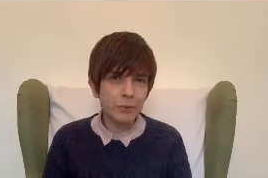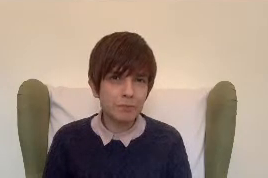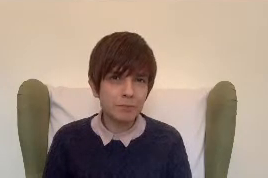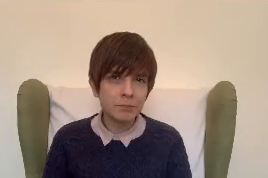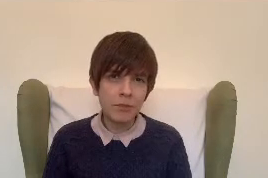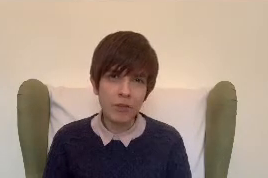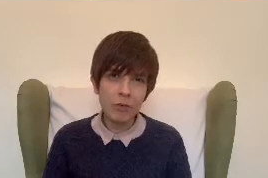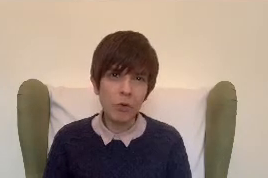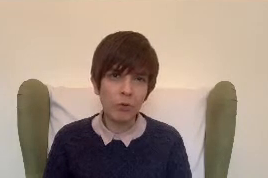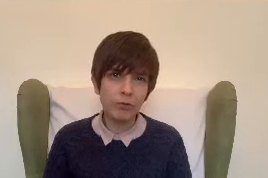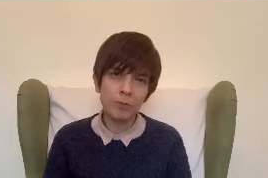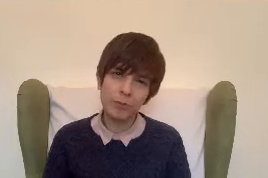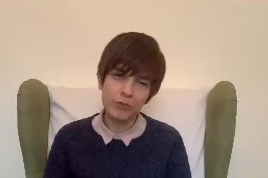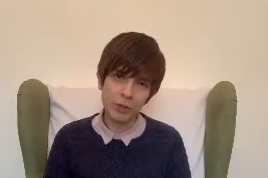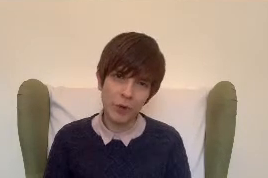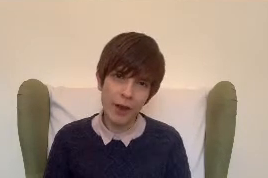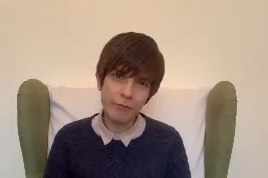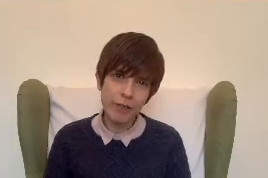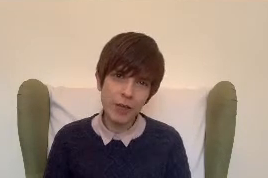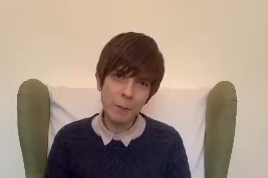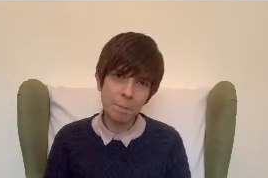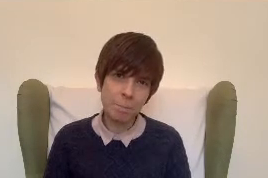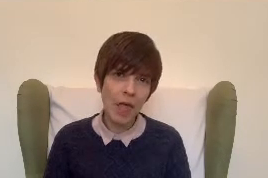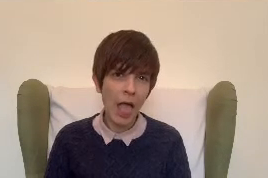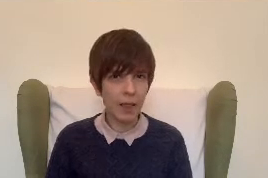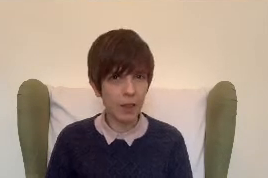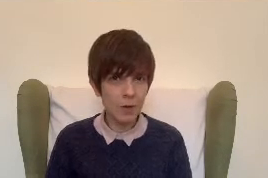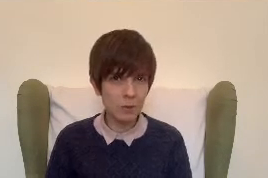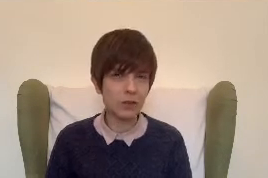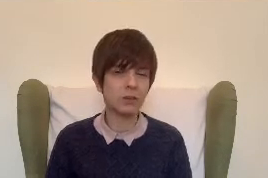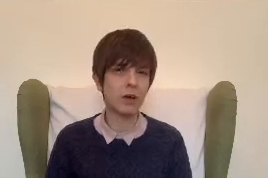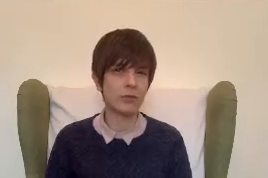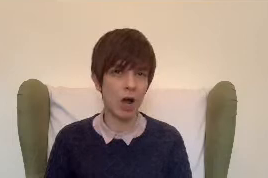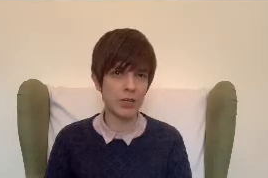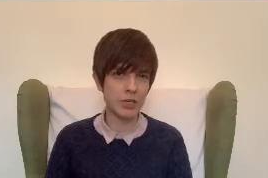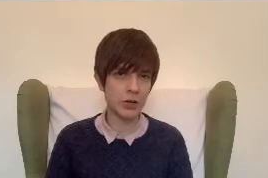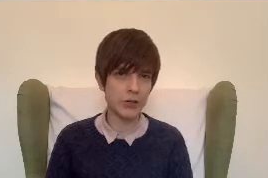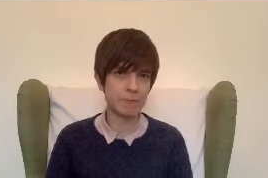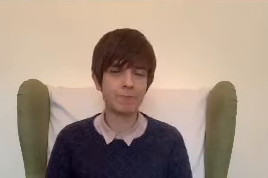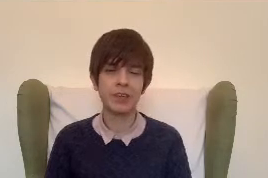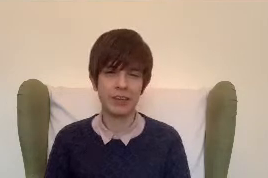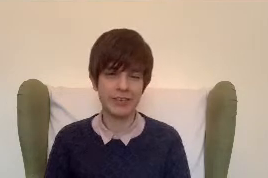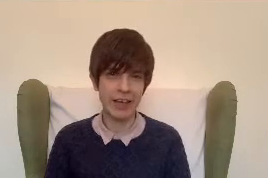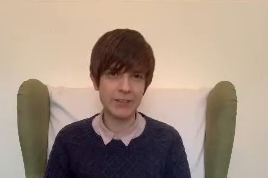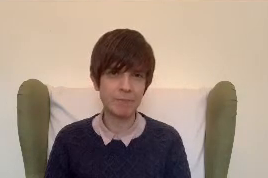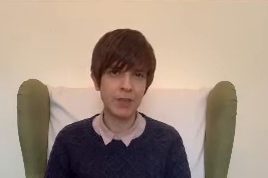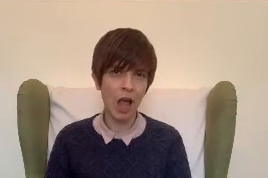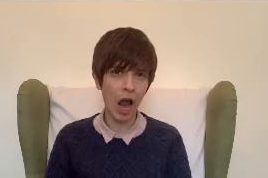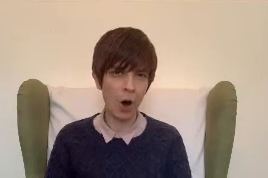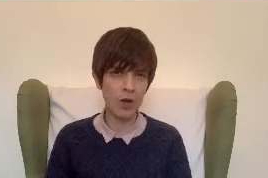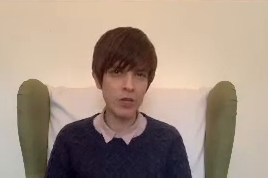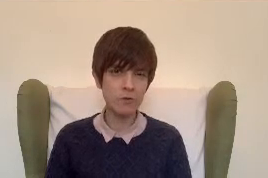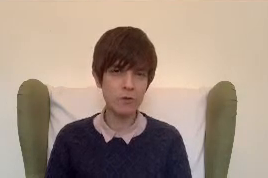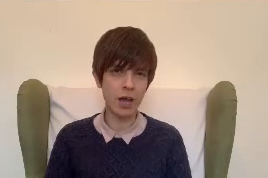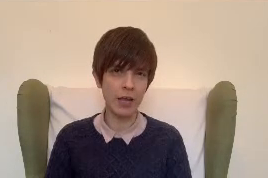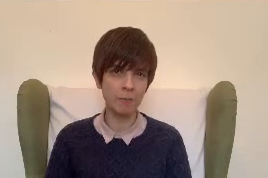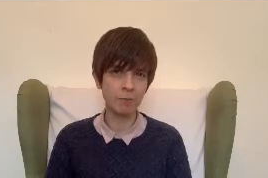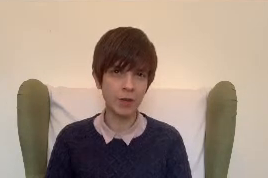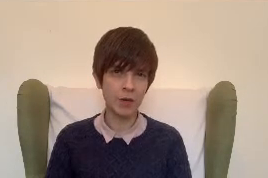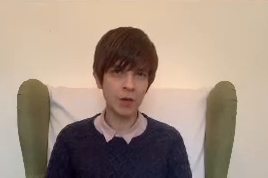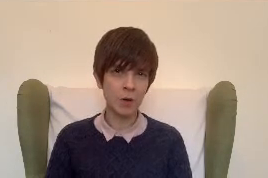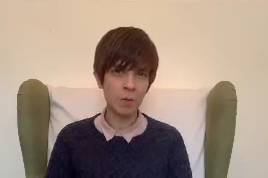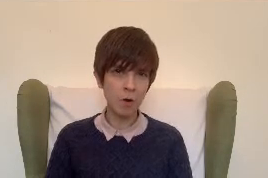But Mr. Wolf seemed quite friendly. "Hello, Little Red Riding Hood," he said. "How are you